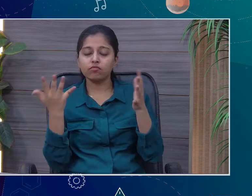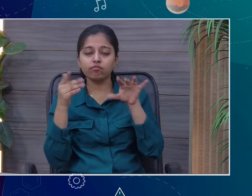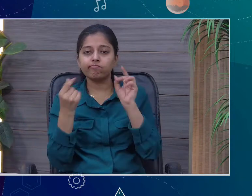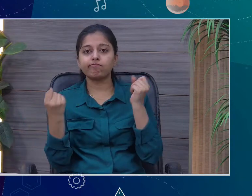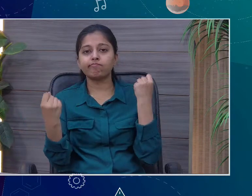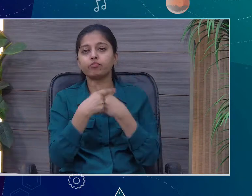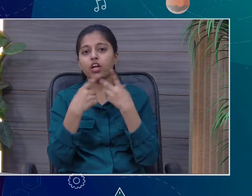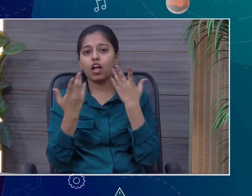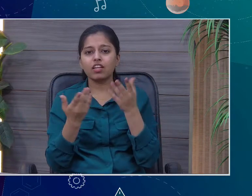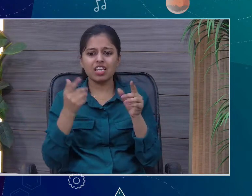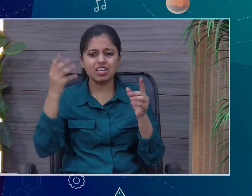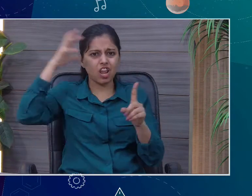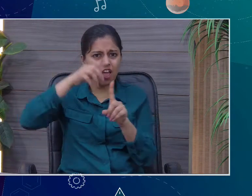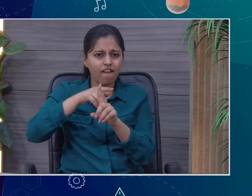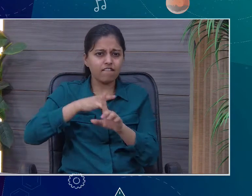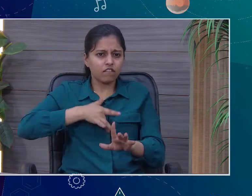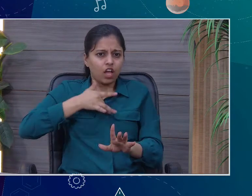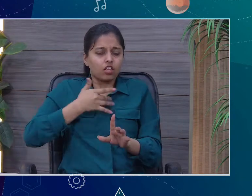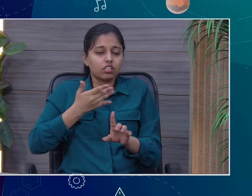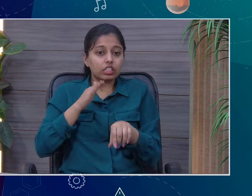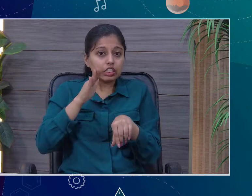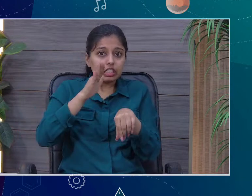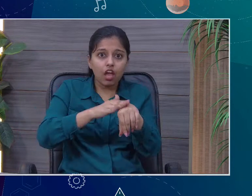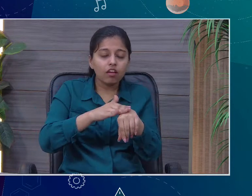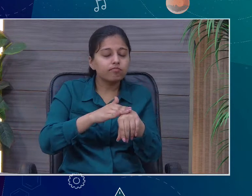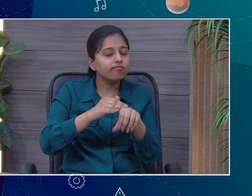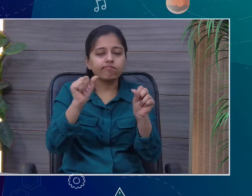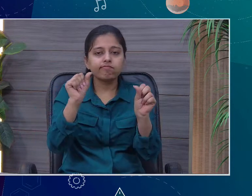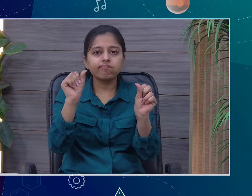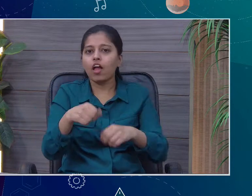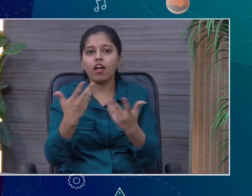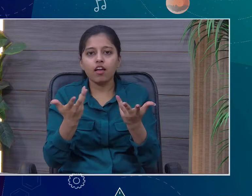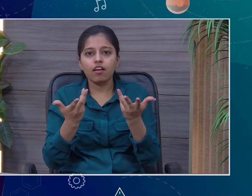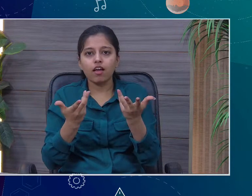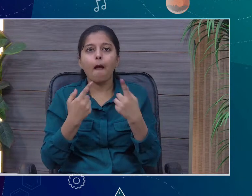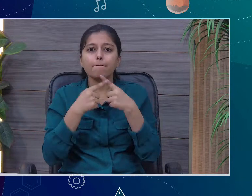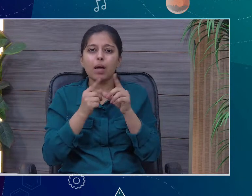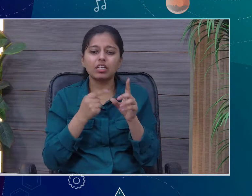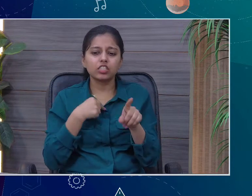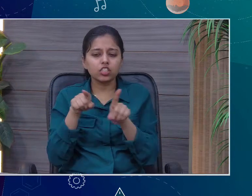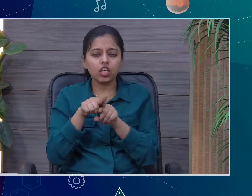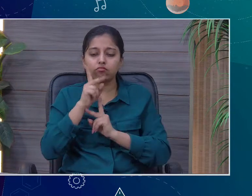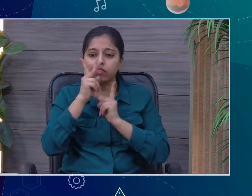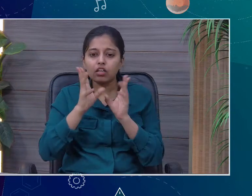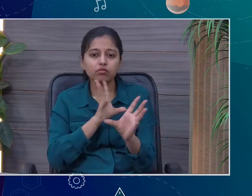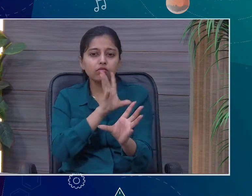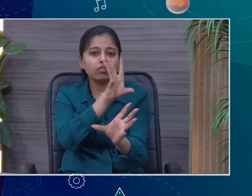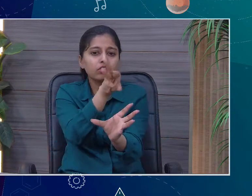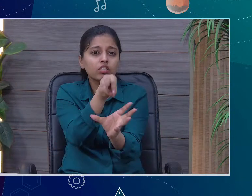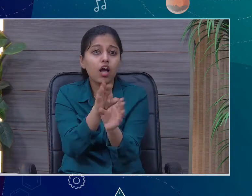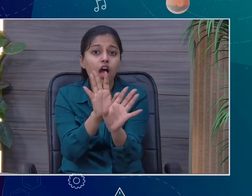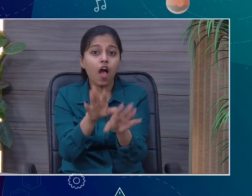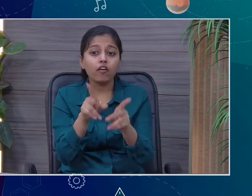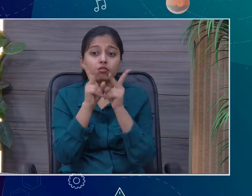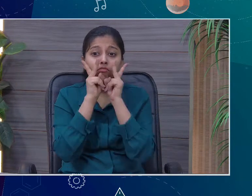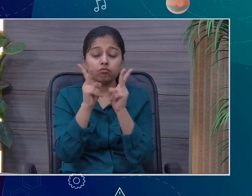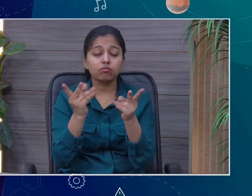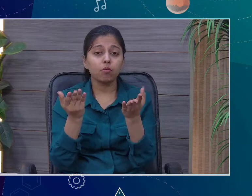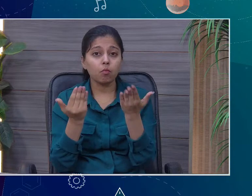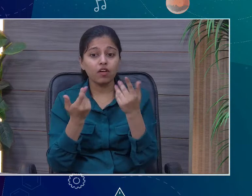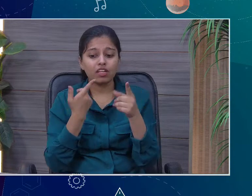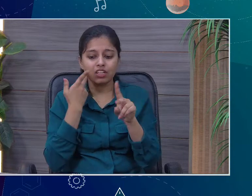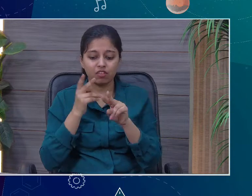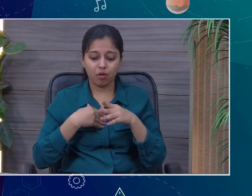they can't feel. They can't touch and feel. Right. But they get into the mode of it, that what we are going to